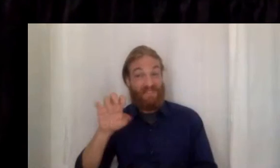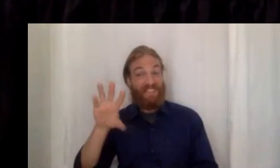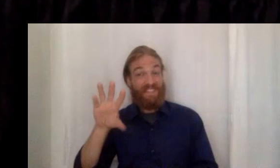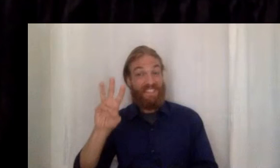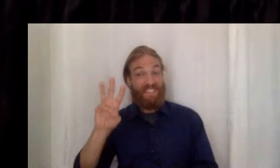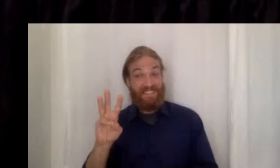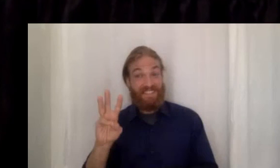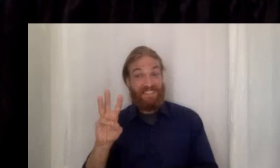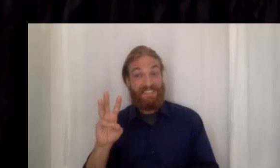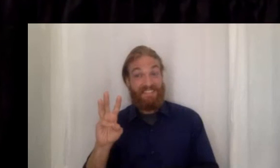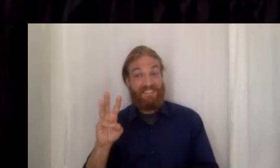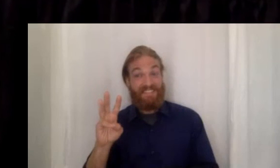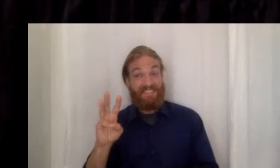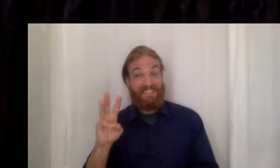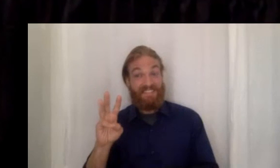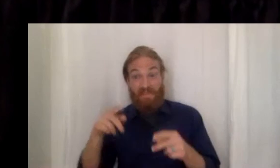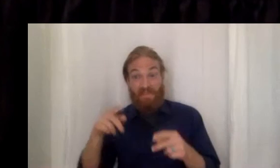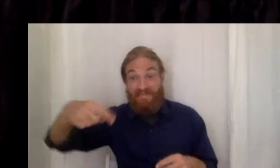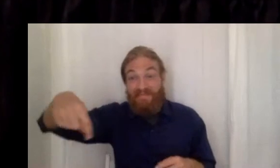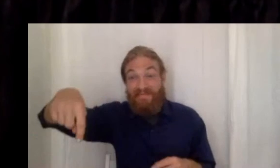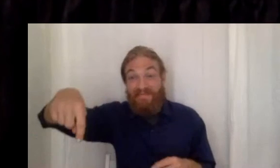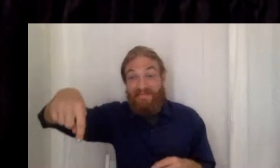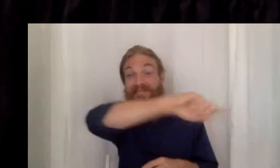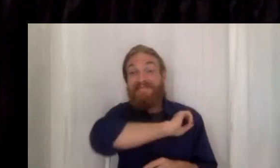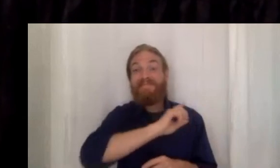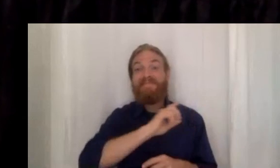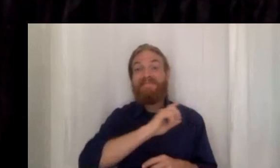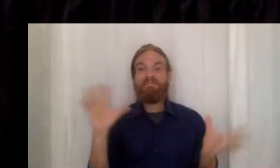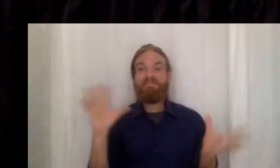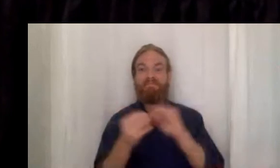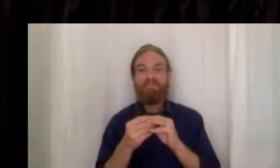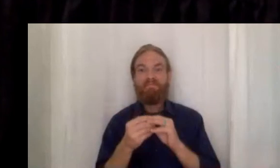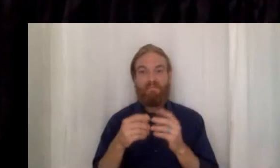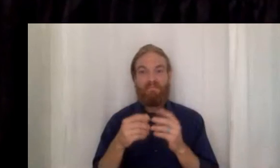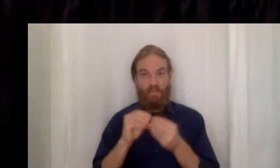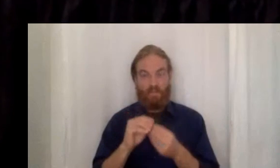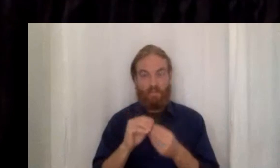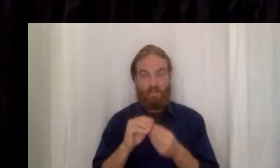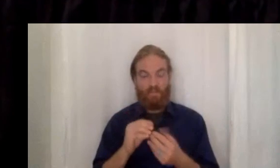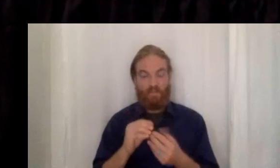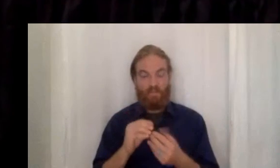Our steady state is 158. We continue to ramp up,